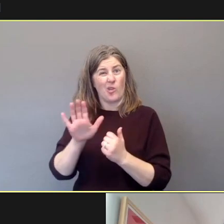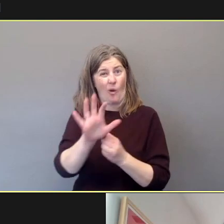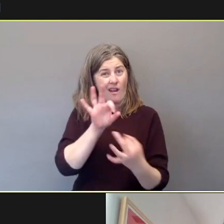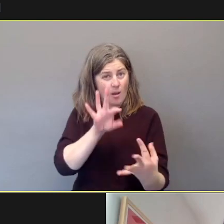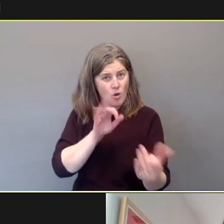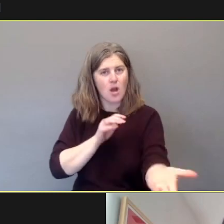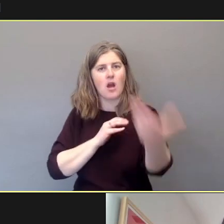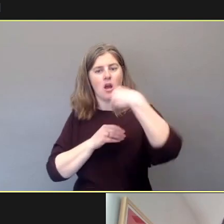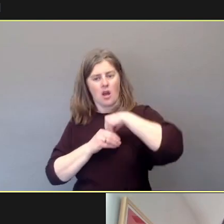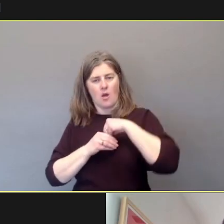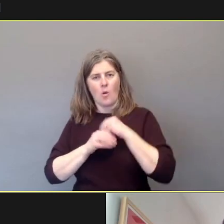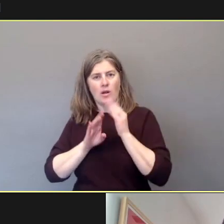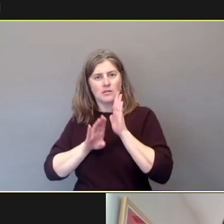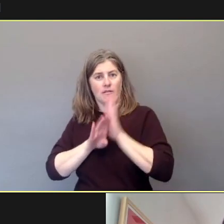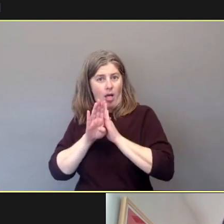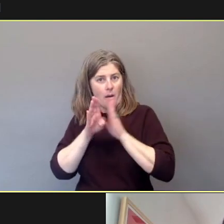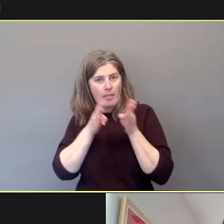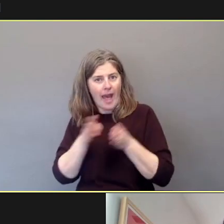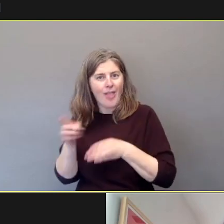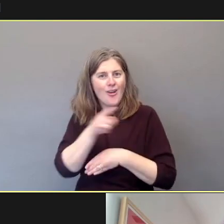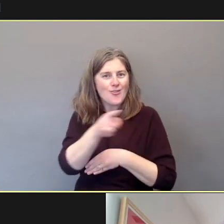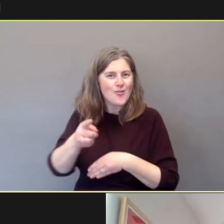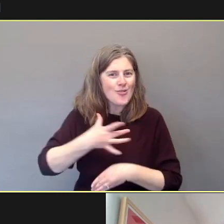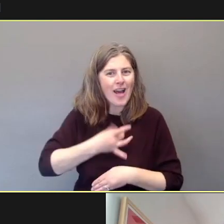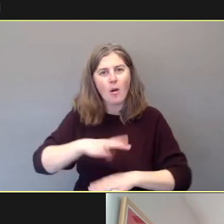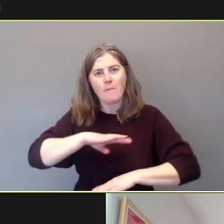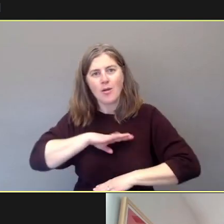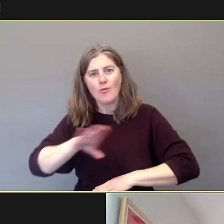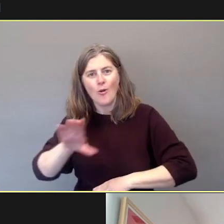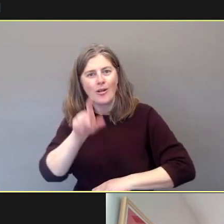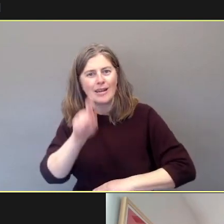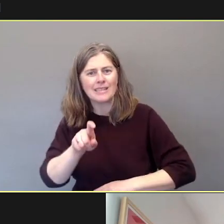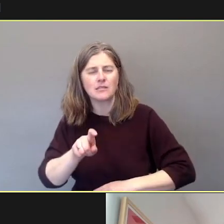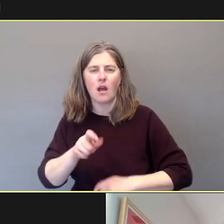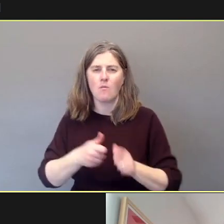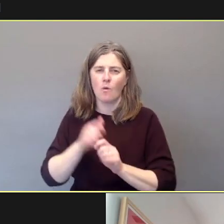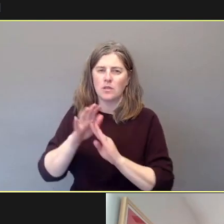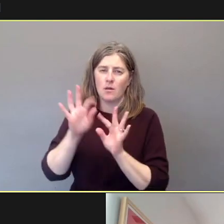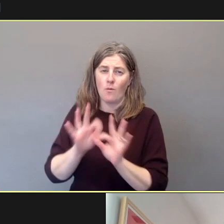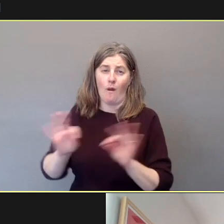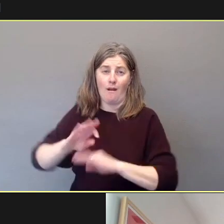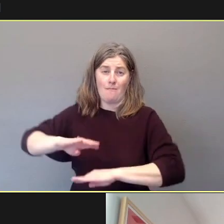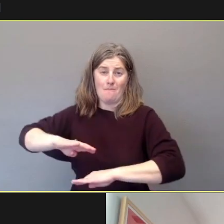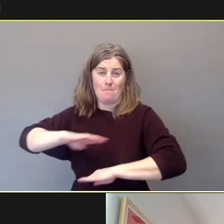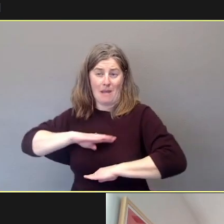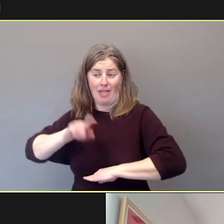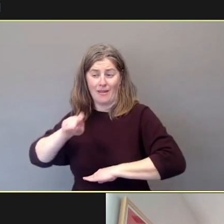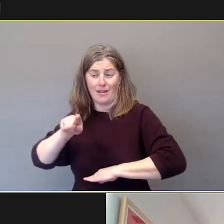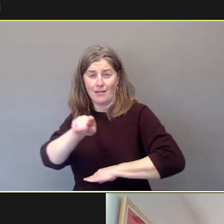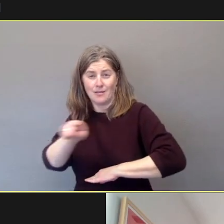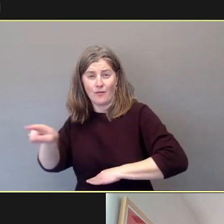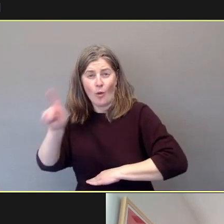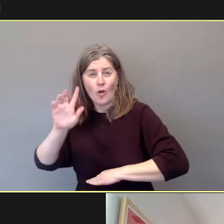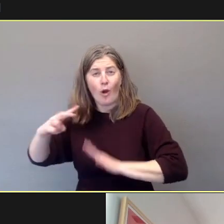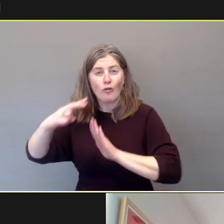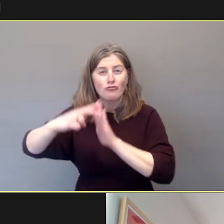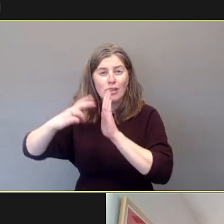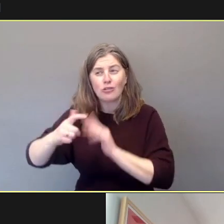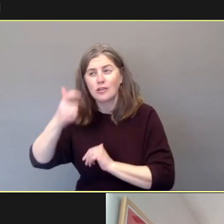a plan that you'll like and will meet your needs, and particularly, and most importantly, meet the needs of your readers,